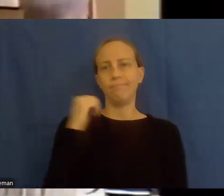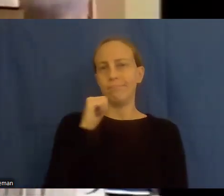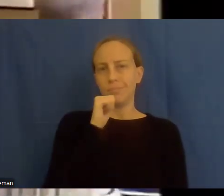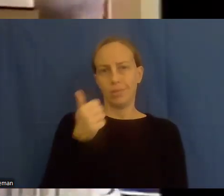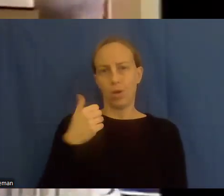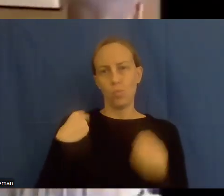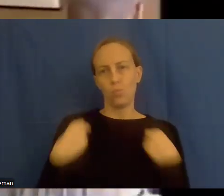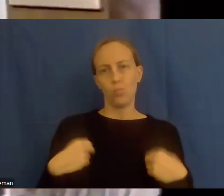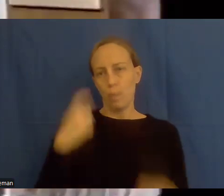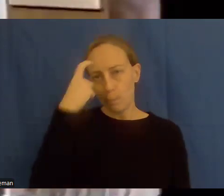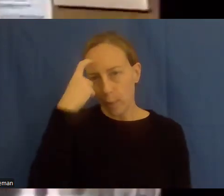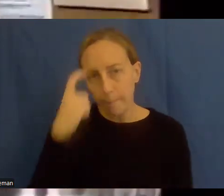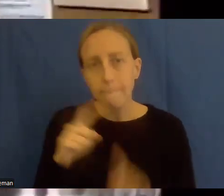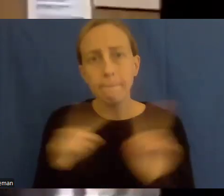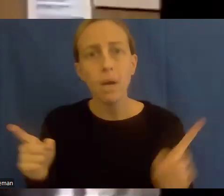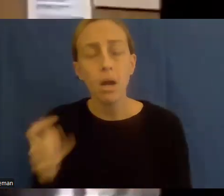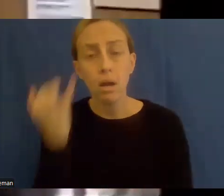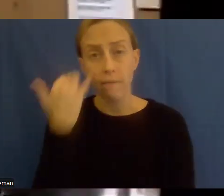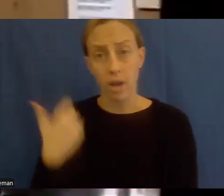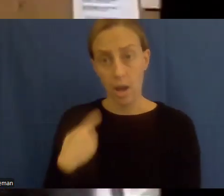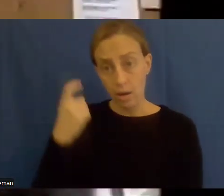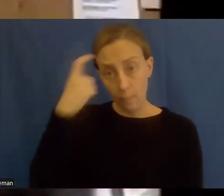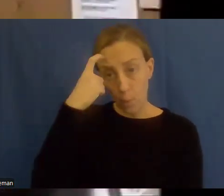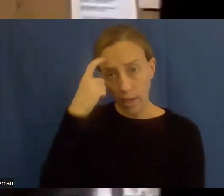scale. But are they going to have a brain that looks like this?